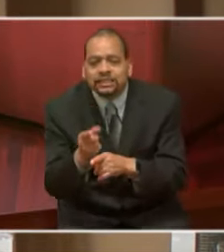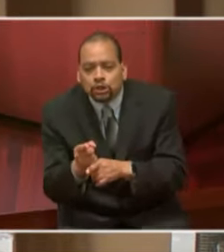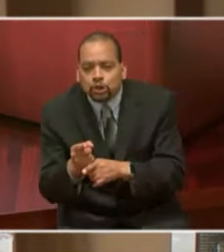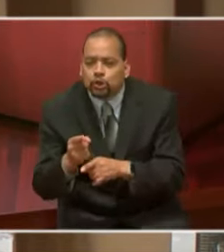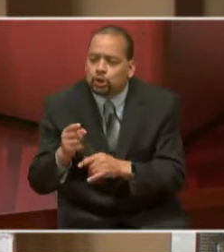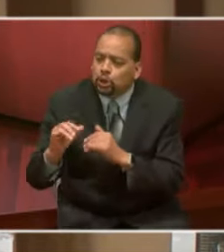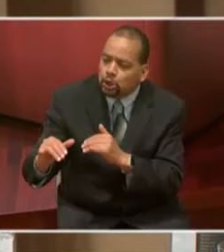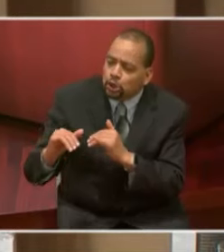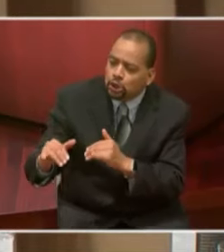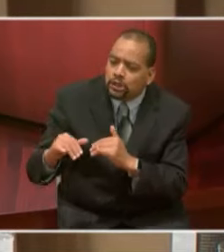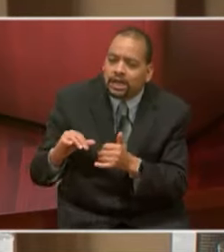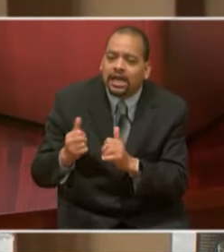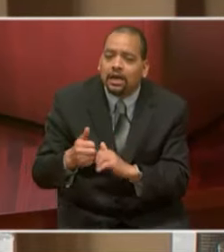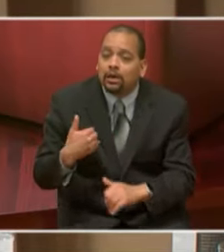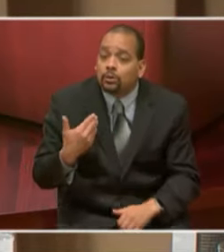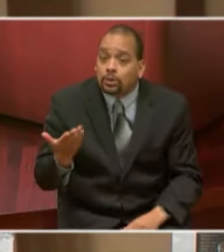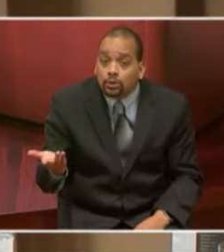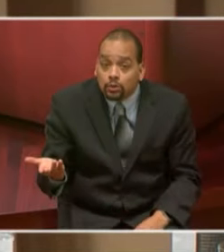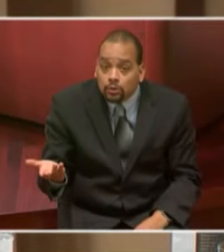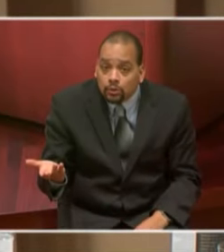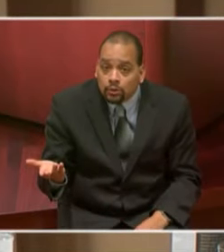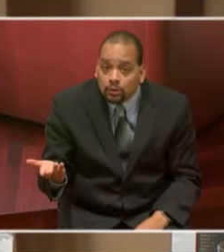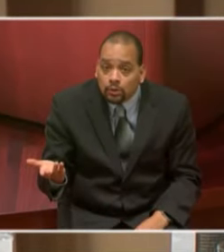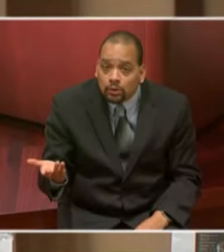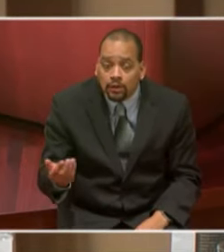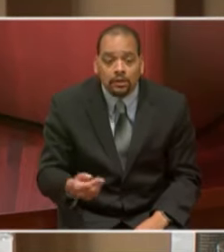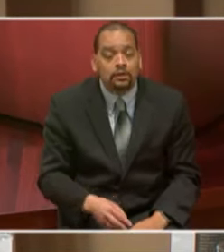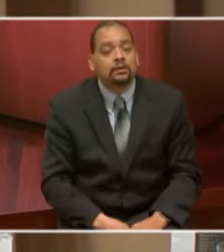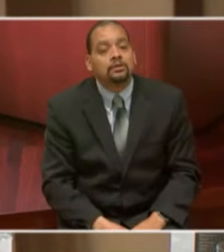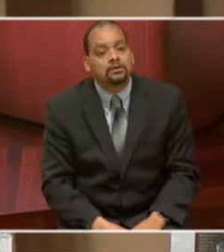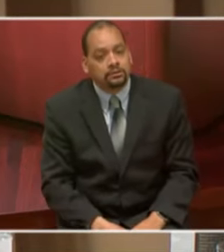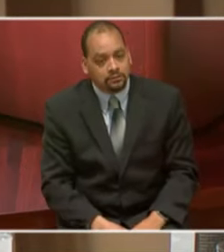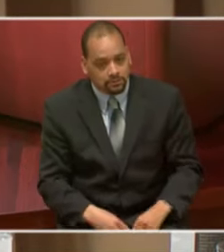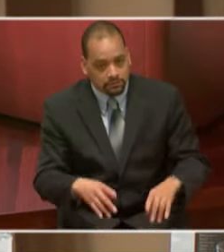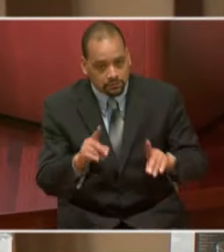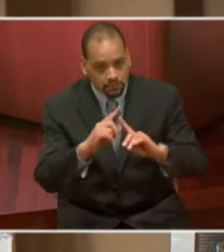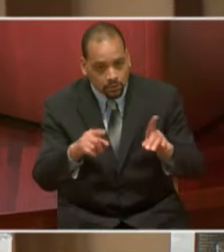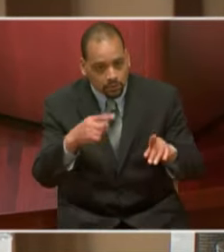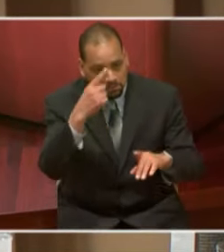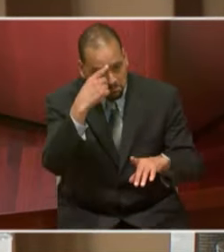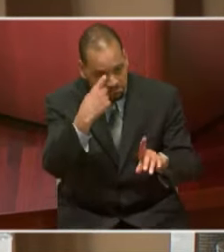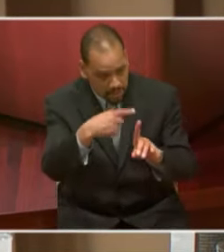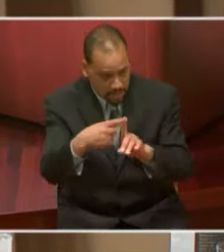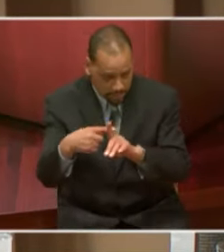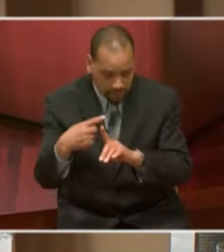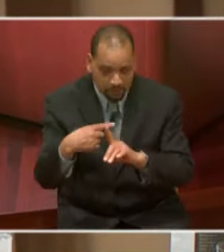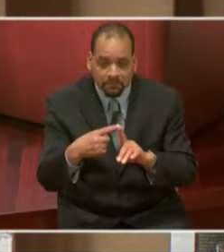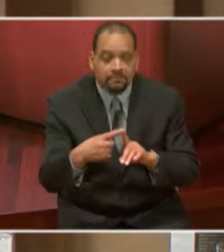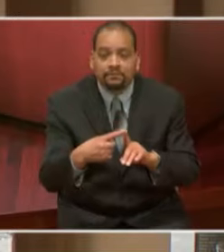About 2 years ago, I went and visited in Oklahoma, visit the Cherokees.